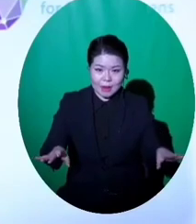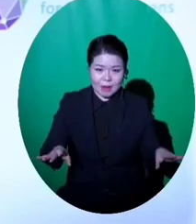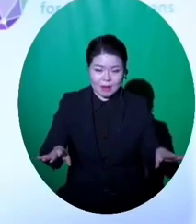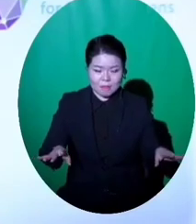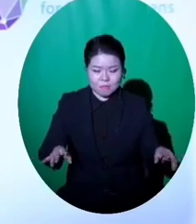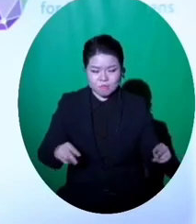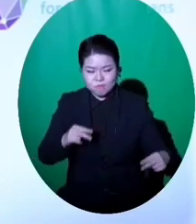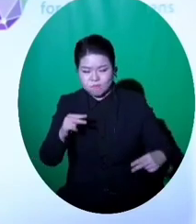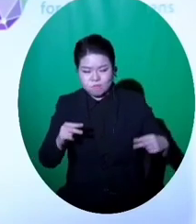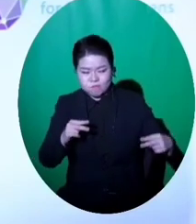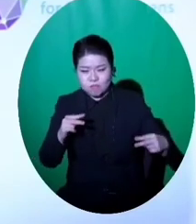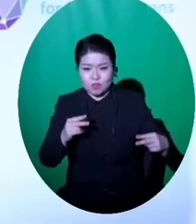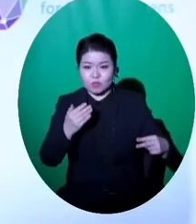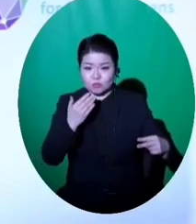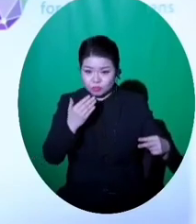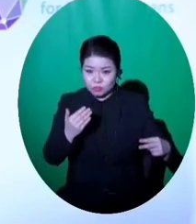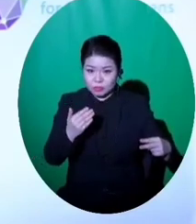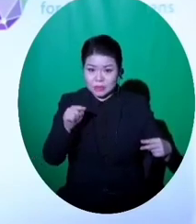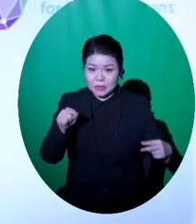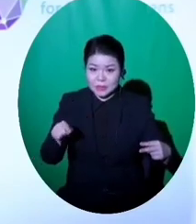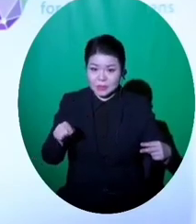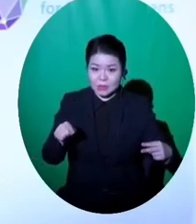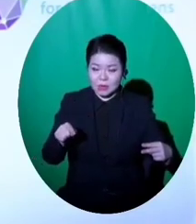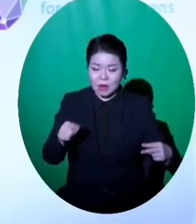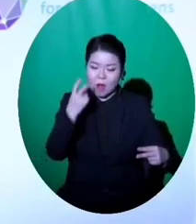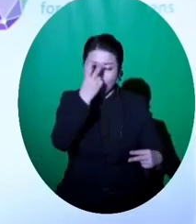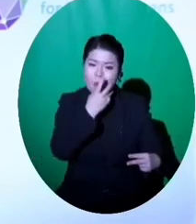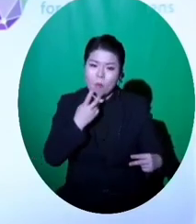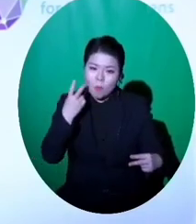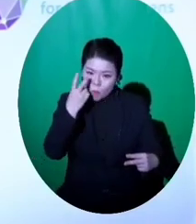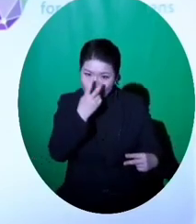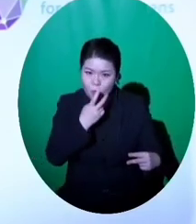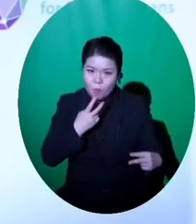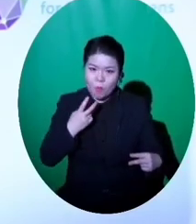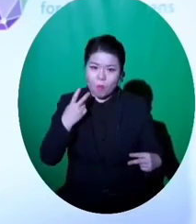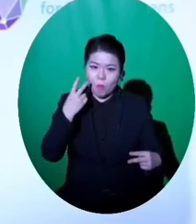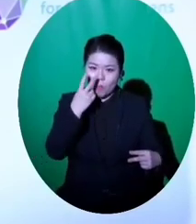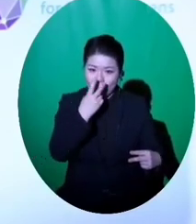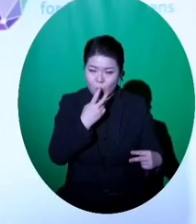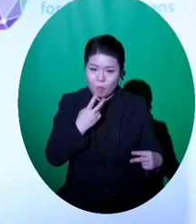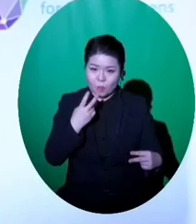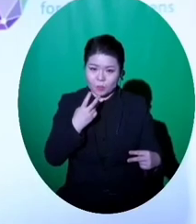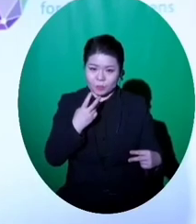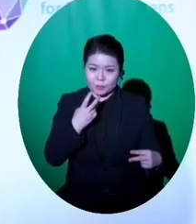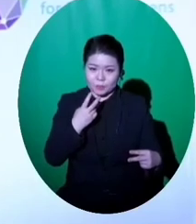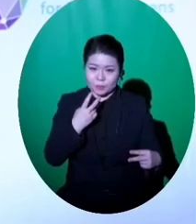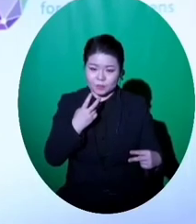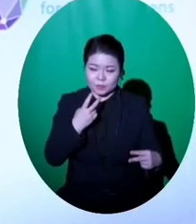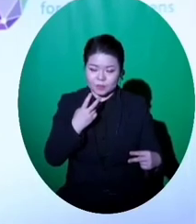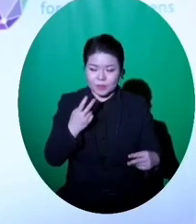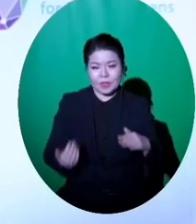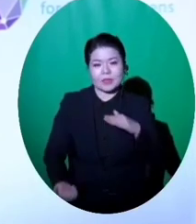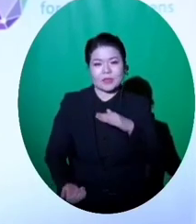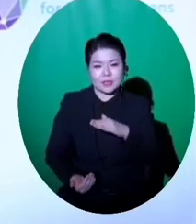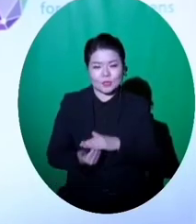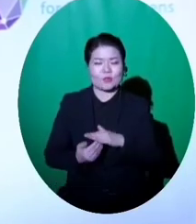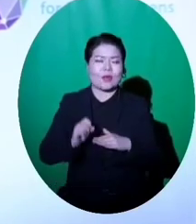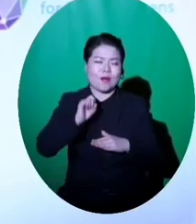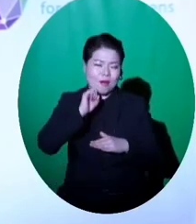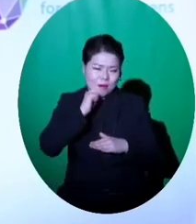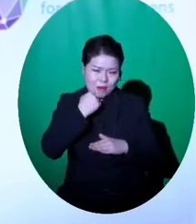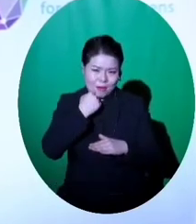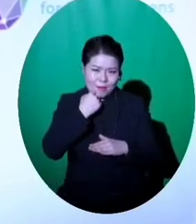implement that in real life takes a lot of trust, a lot of equity. By equity, I